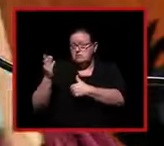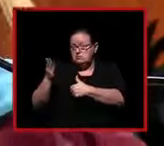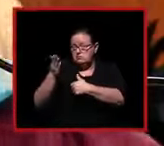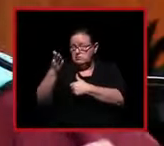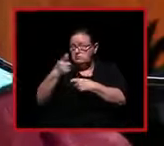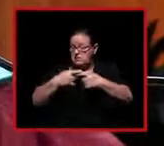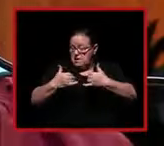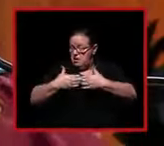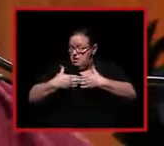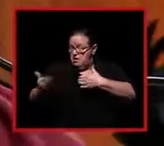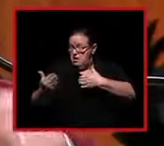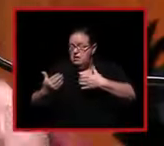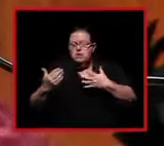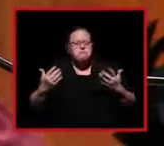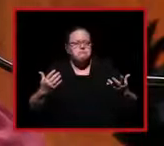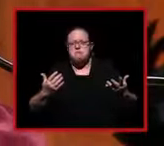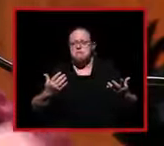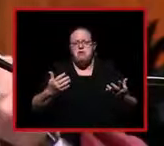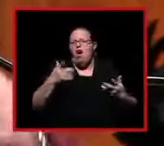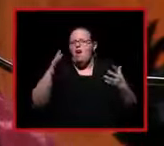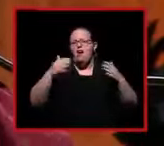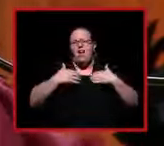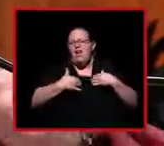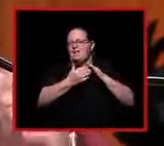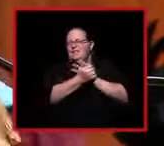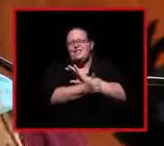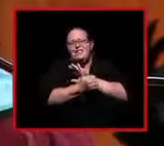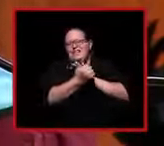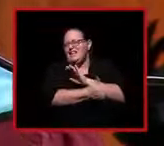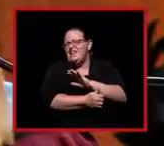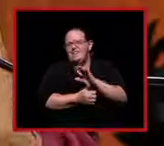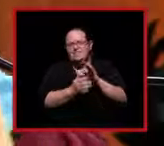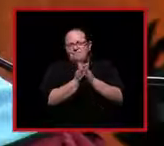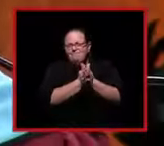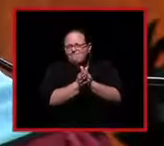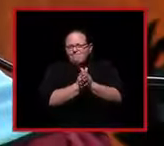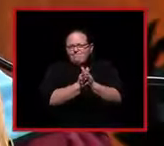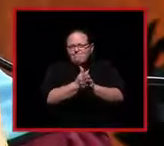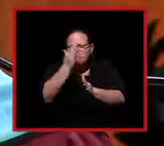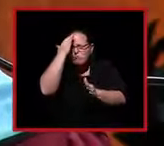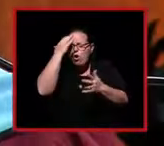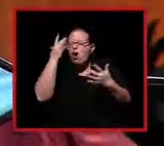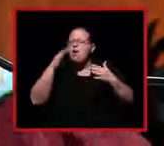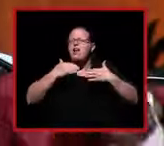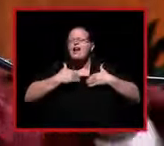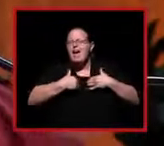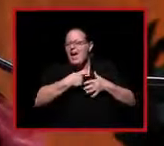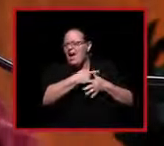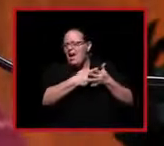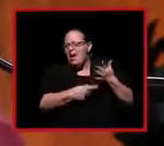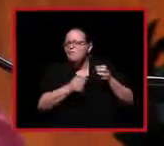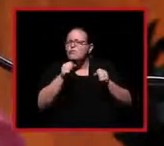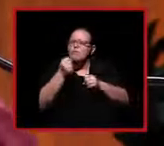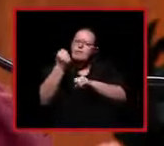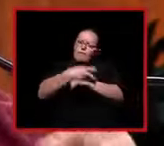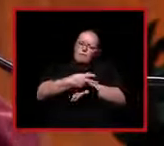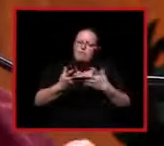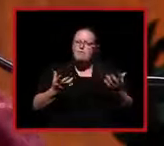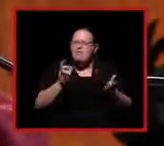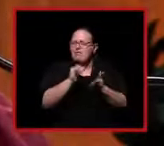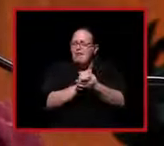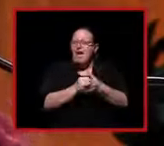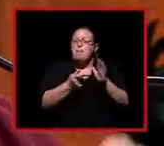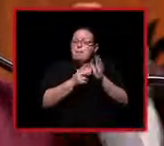moment, you have already acquired the skills, grit, and knowledge to overcome them. That is the definition of